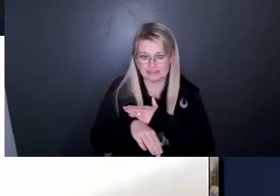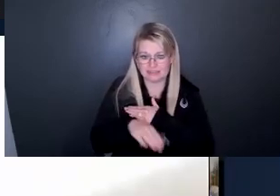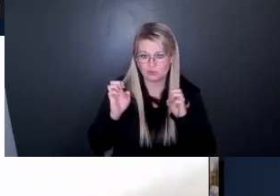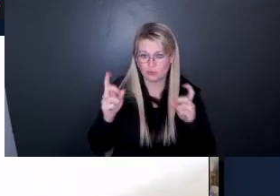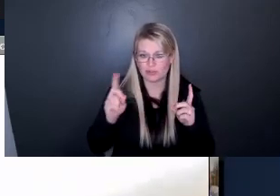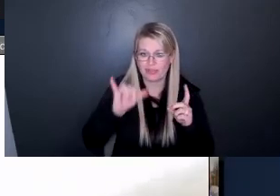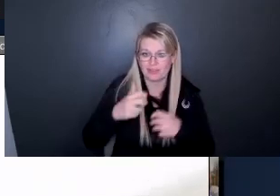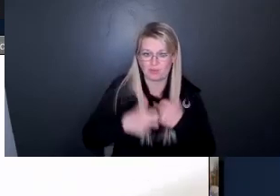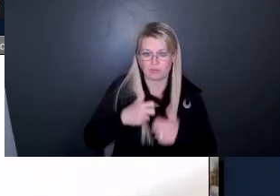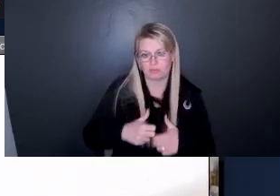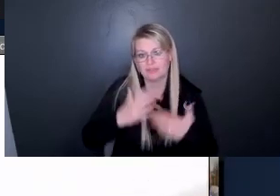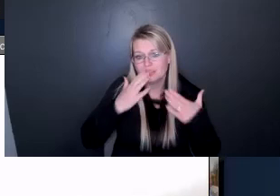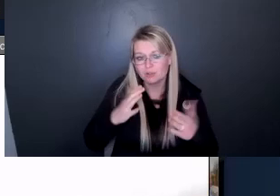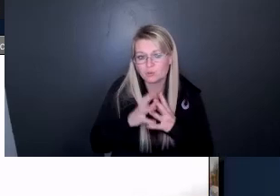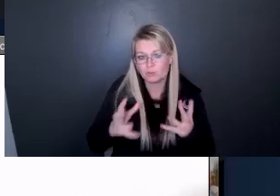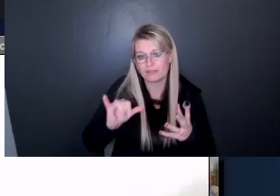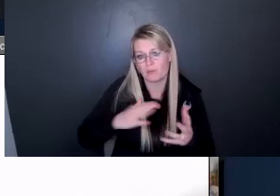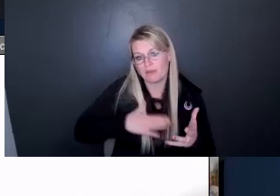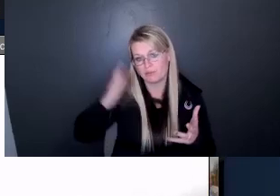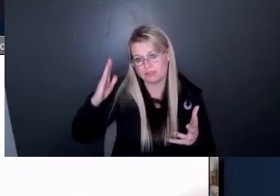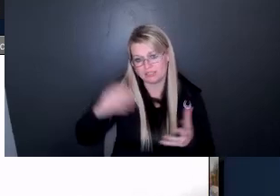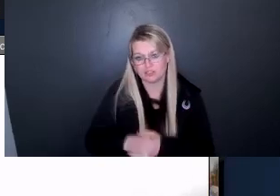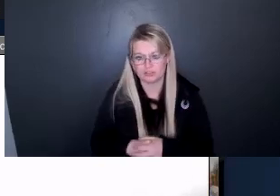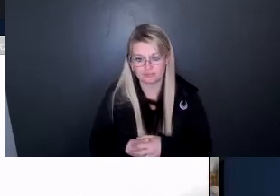education. Thank you very much. That was my presentation.